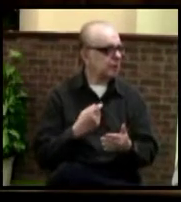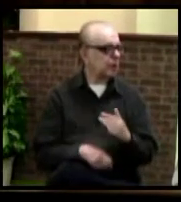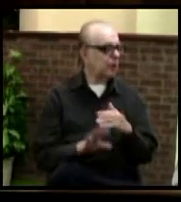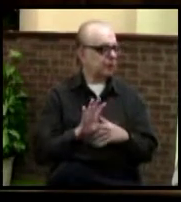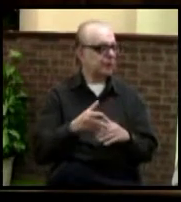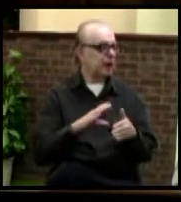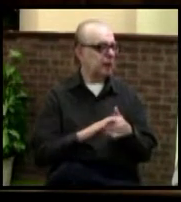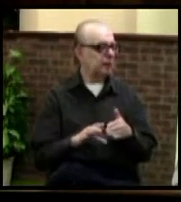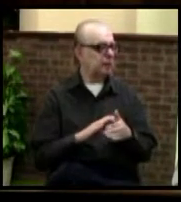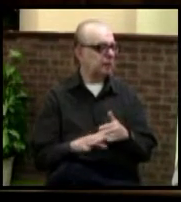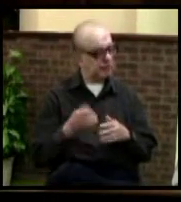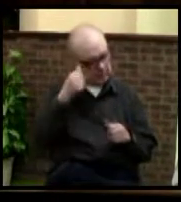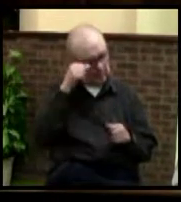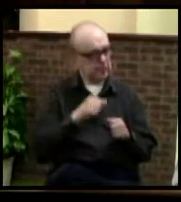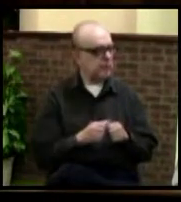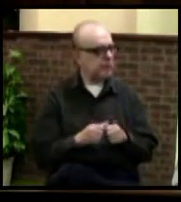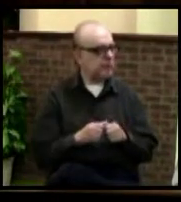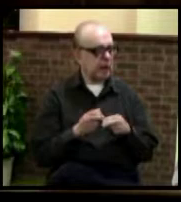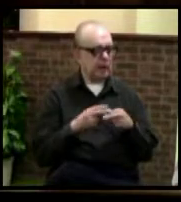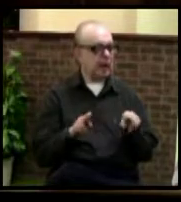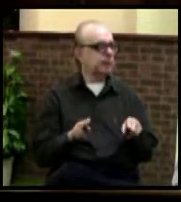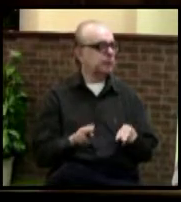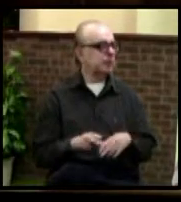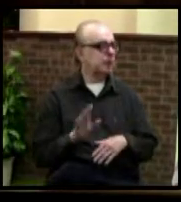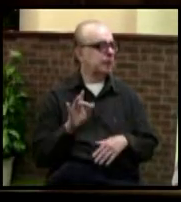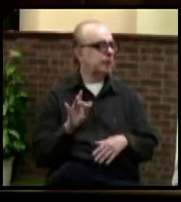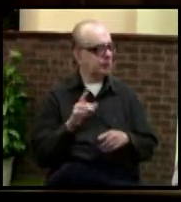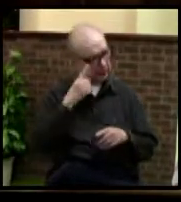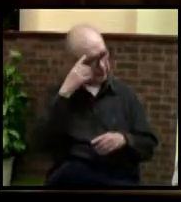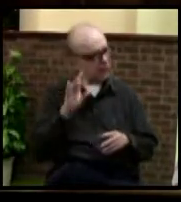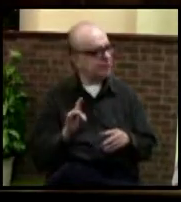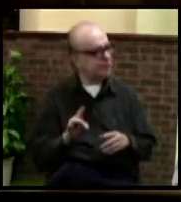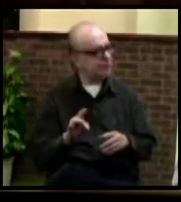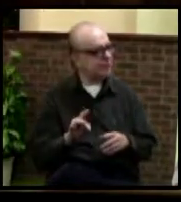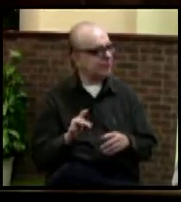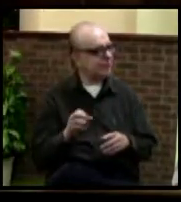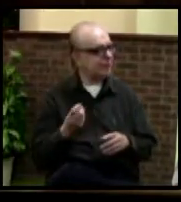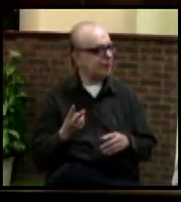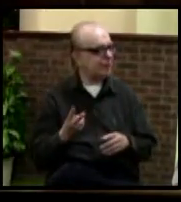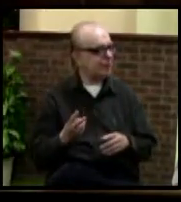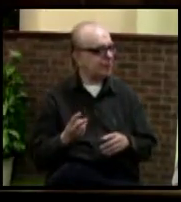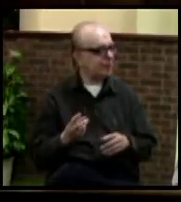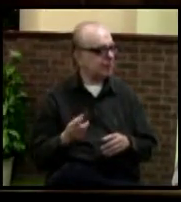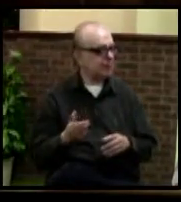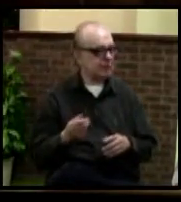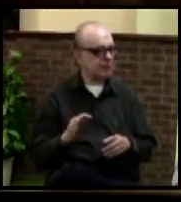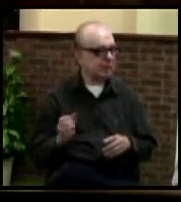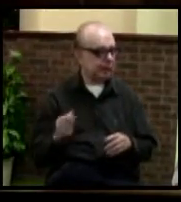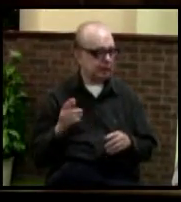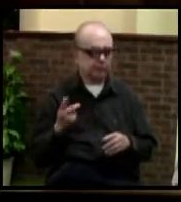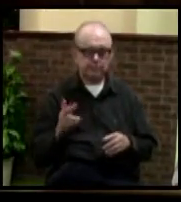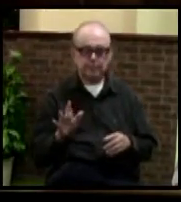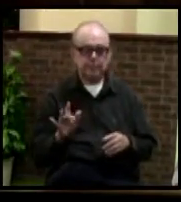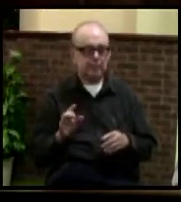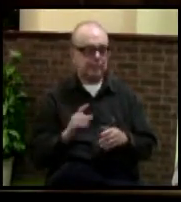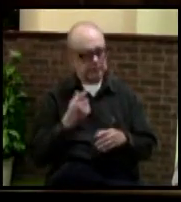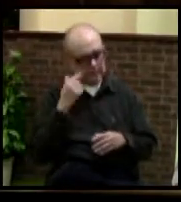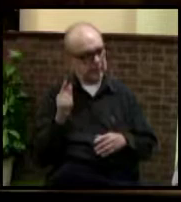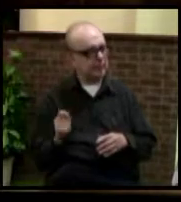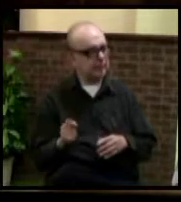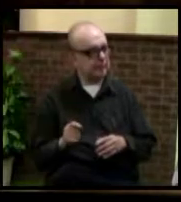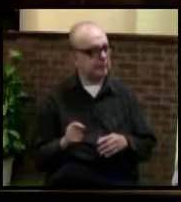Amen. You know, I remember when eggs were like a quarter a dozen, you know, gas was 25 cents.